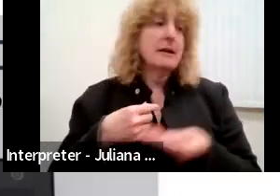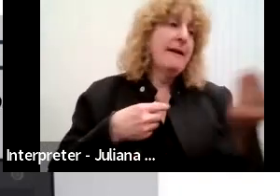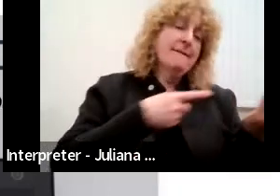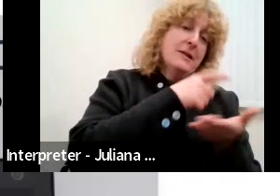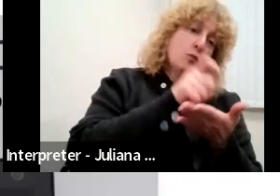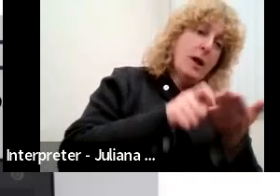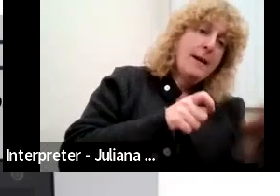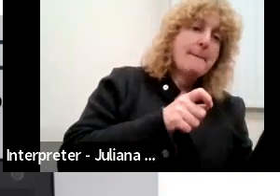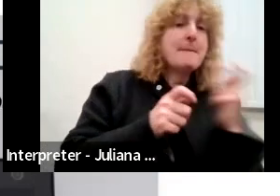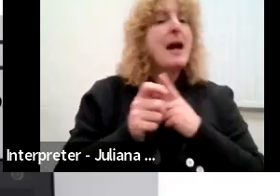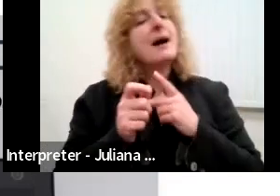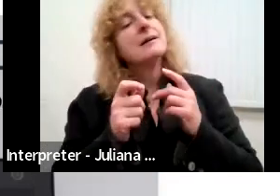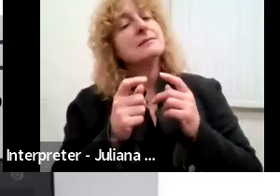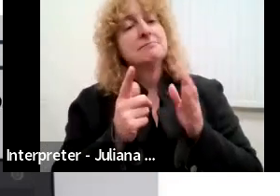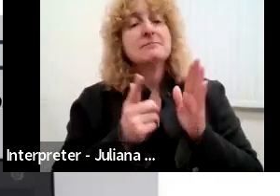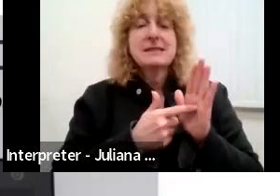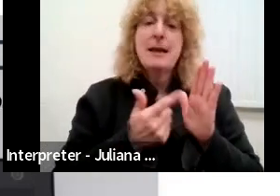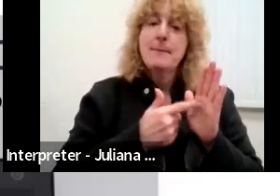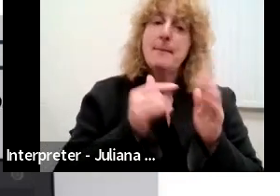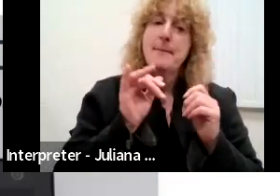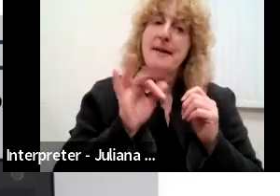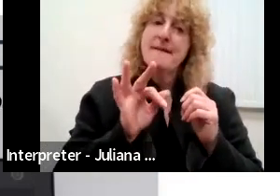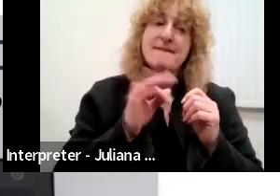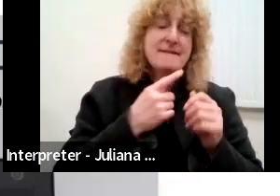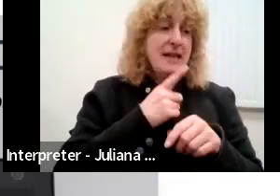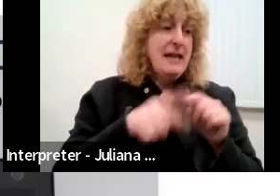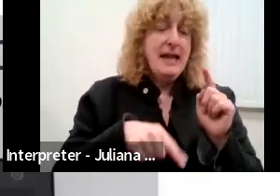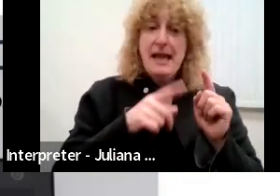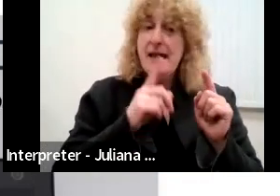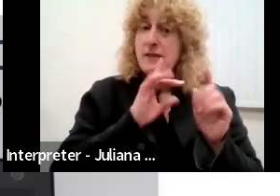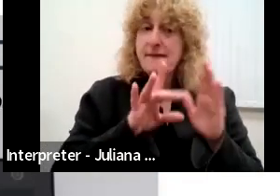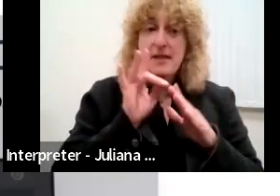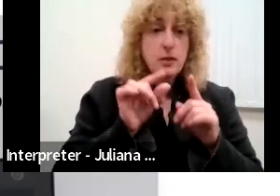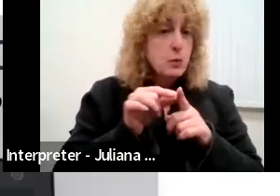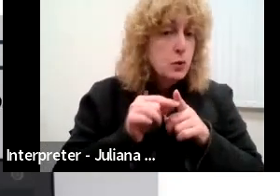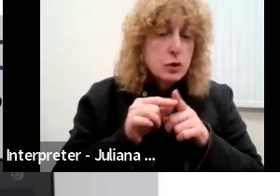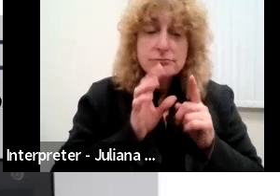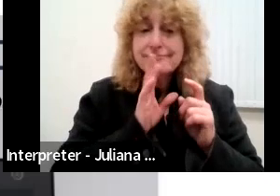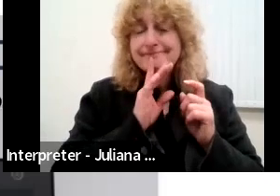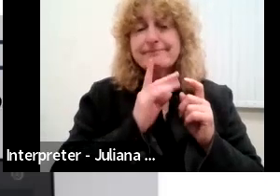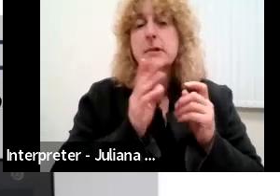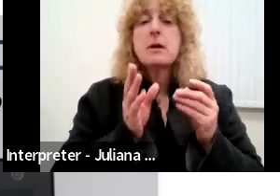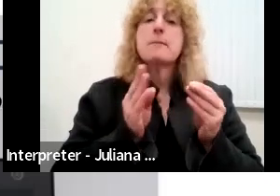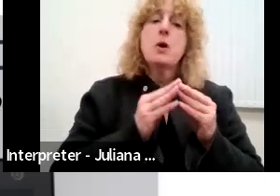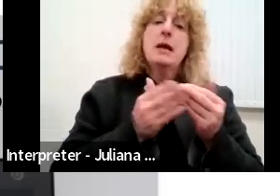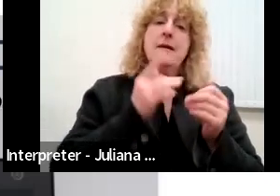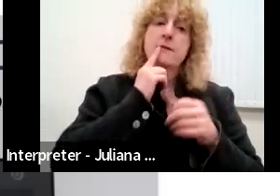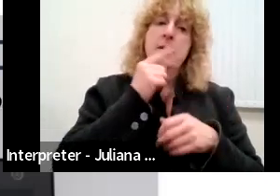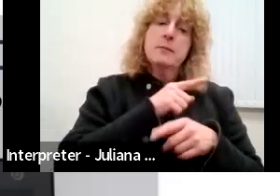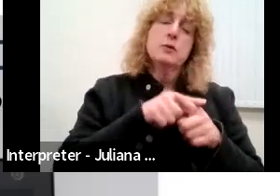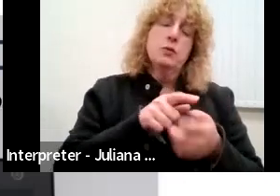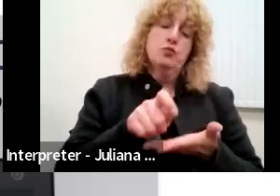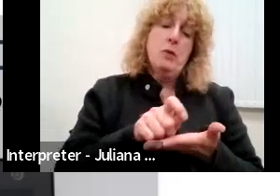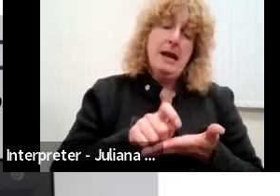something back. So sometimes if he can't really find the words to say, it's easier for him to be able to write